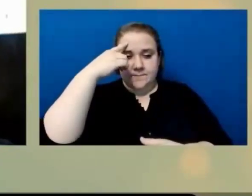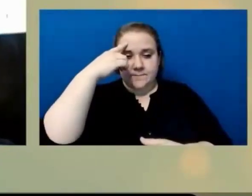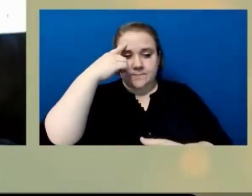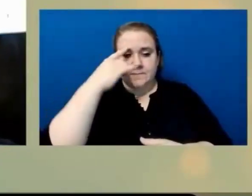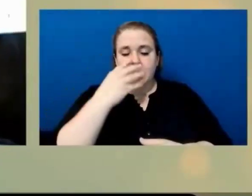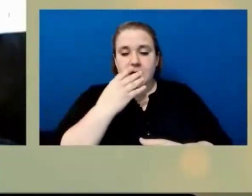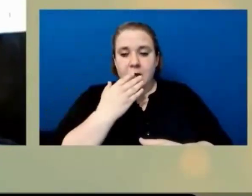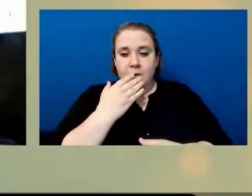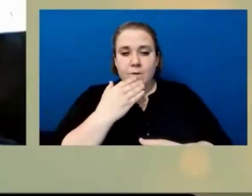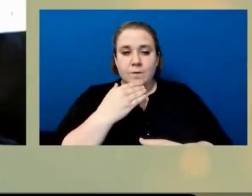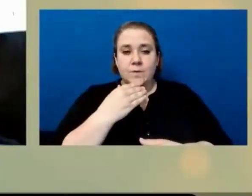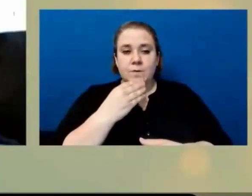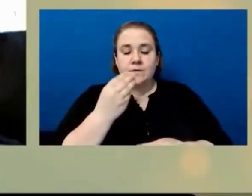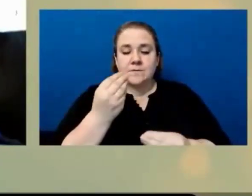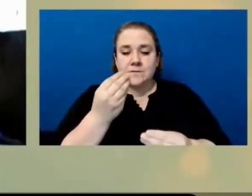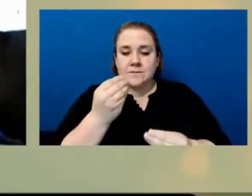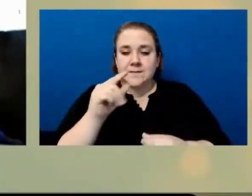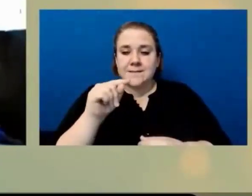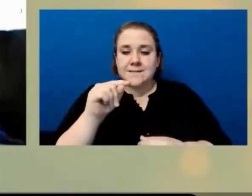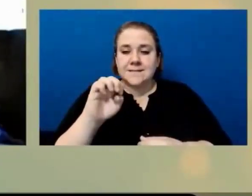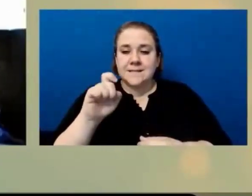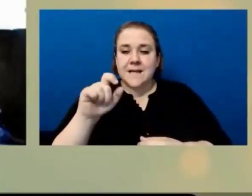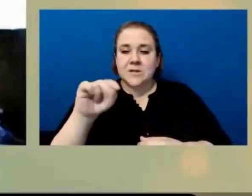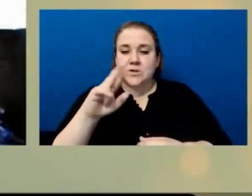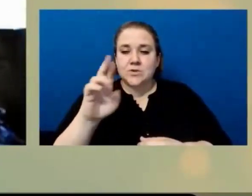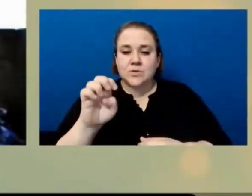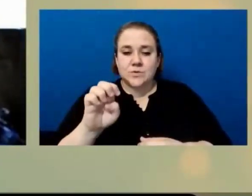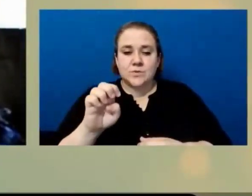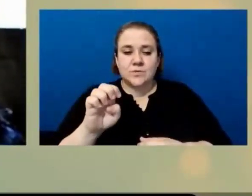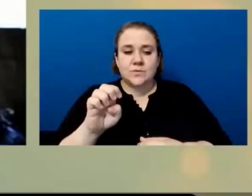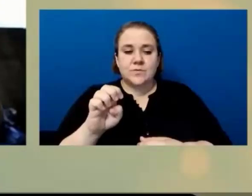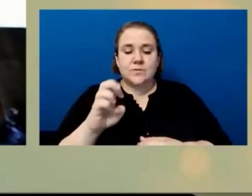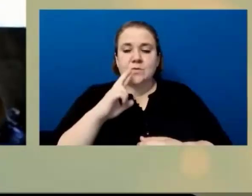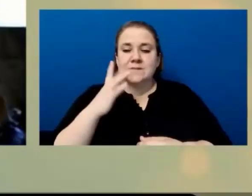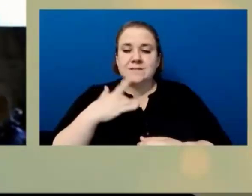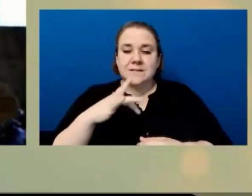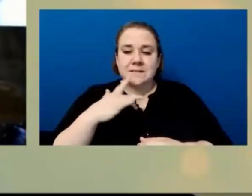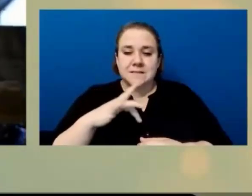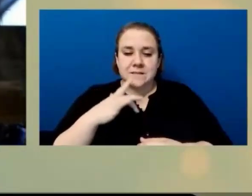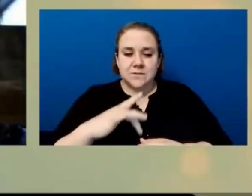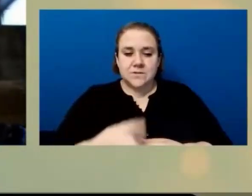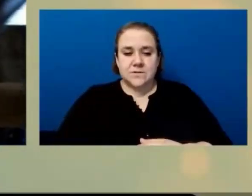as color or texture or sensation